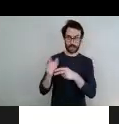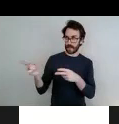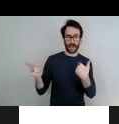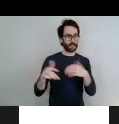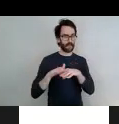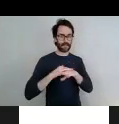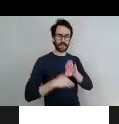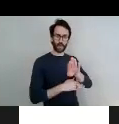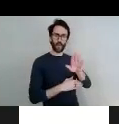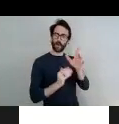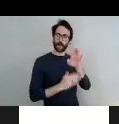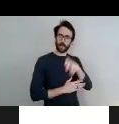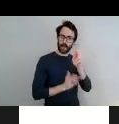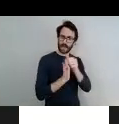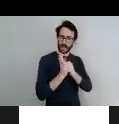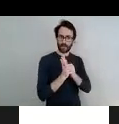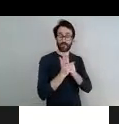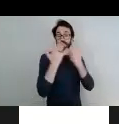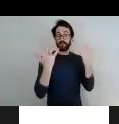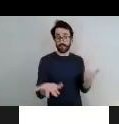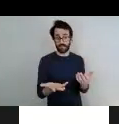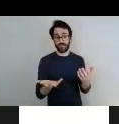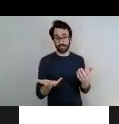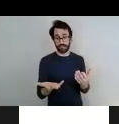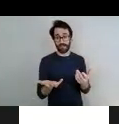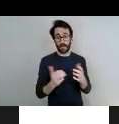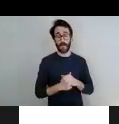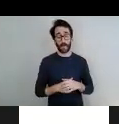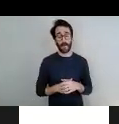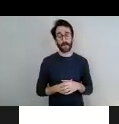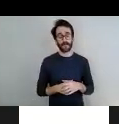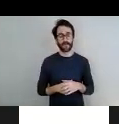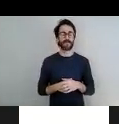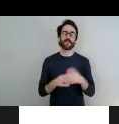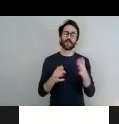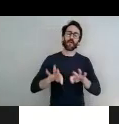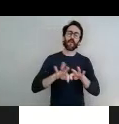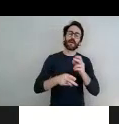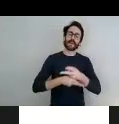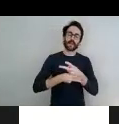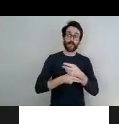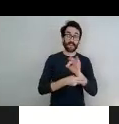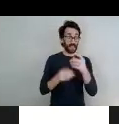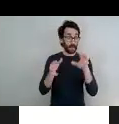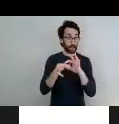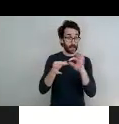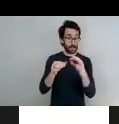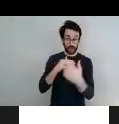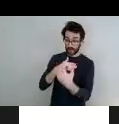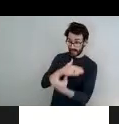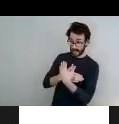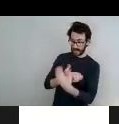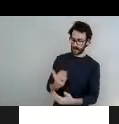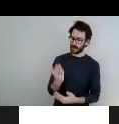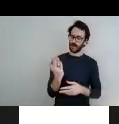access to your personal bank account. So always be careful when you're getting a message. If you're not sure, take a step